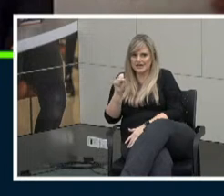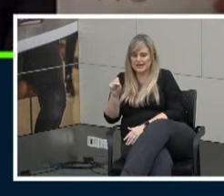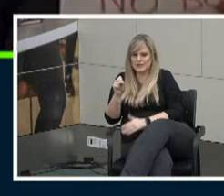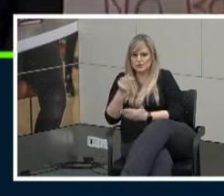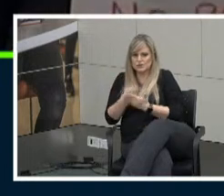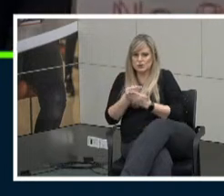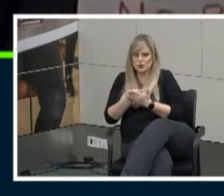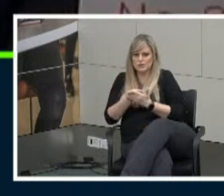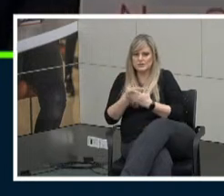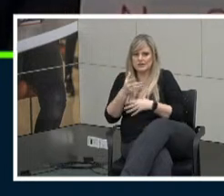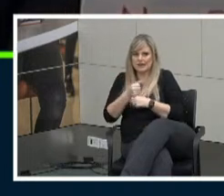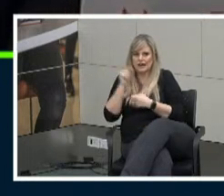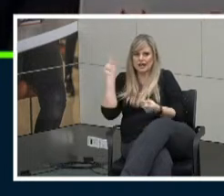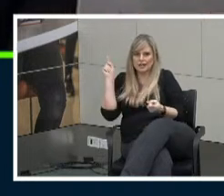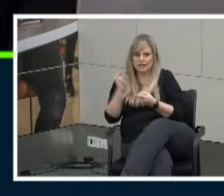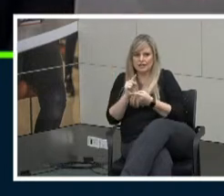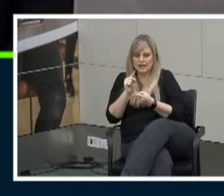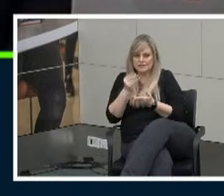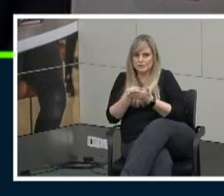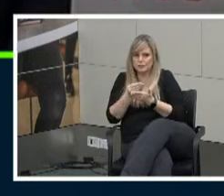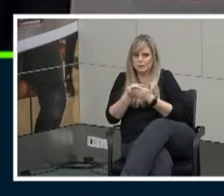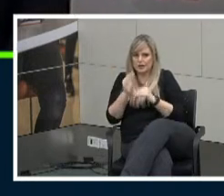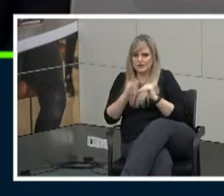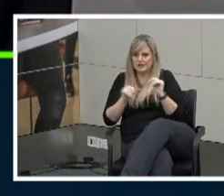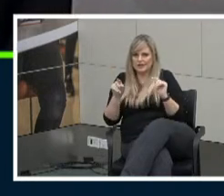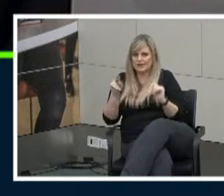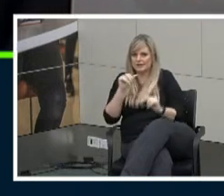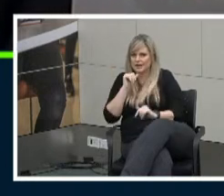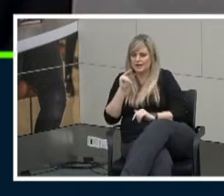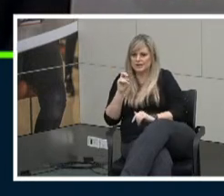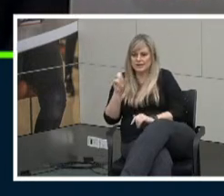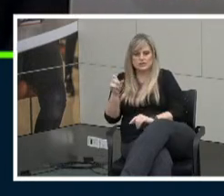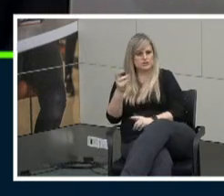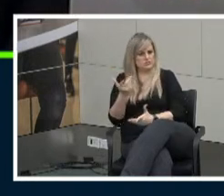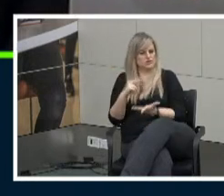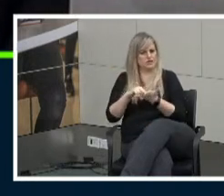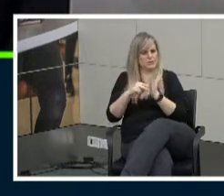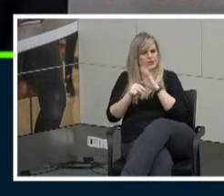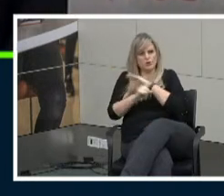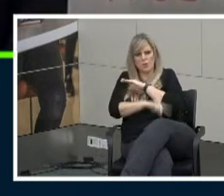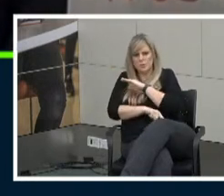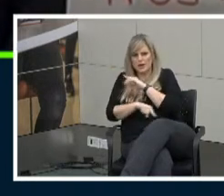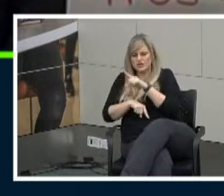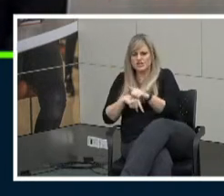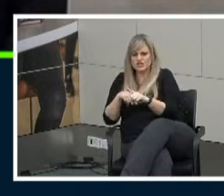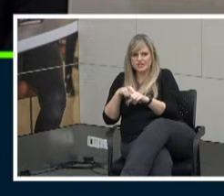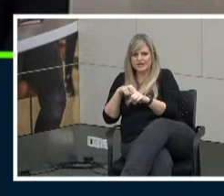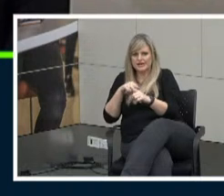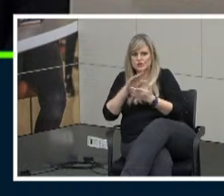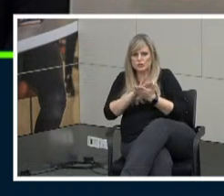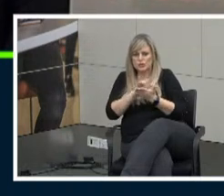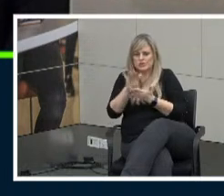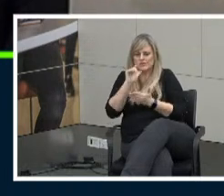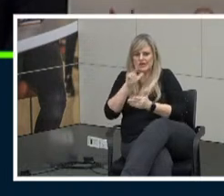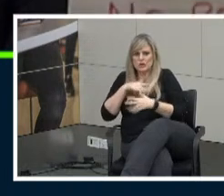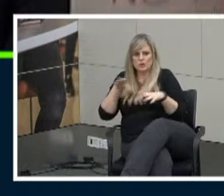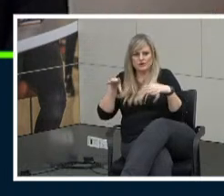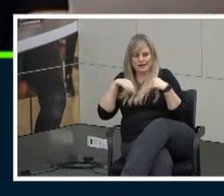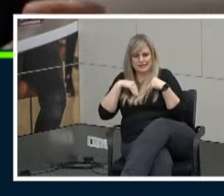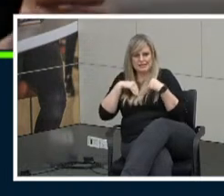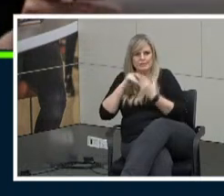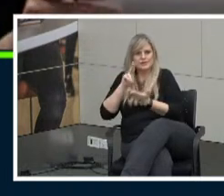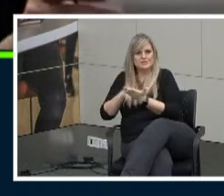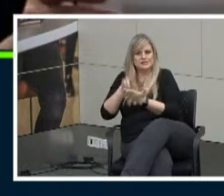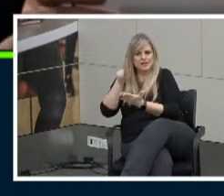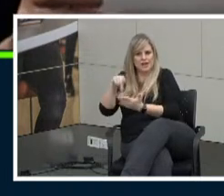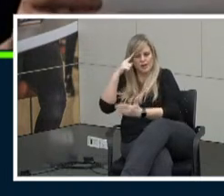NES schools is Miles punishing schools who don't sign up for the expensive and ineffective NES model by starving them